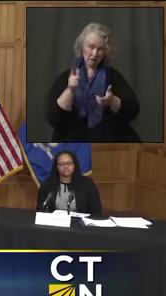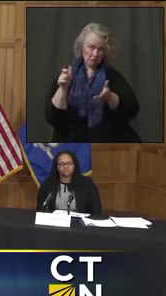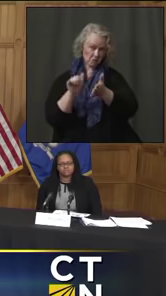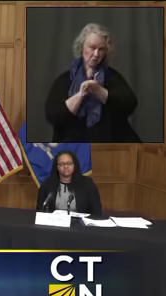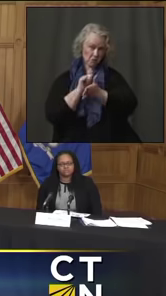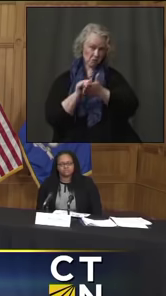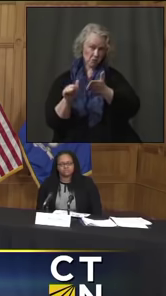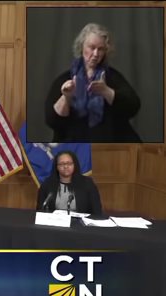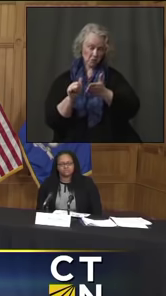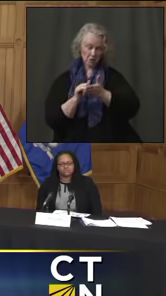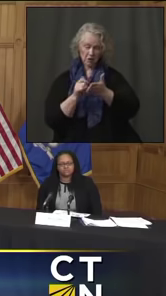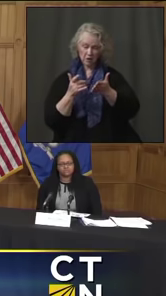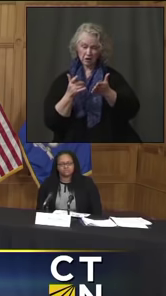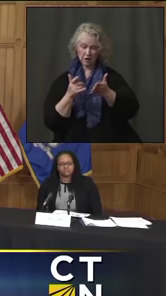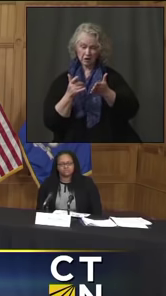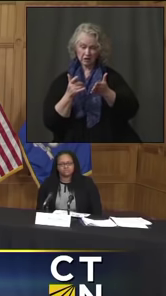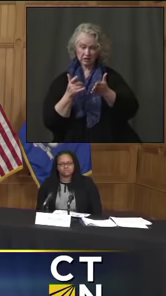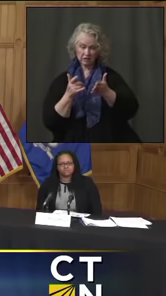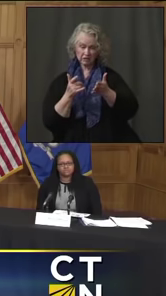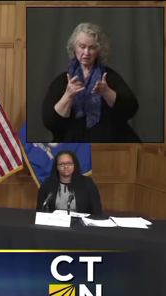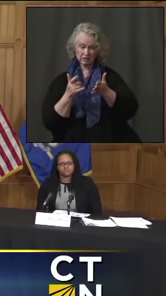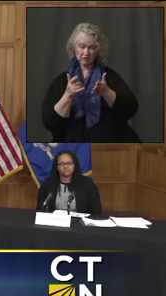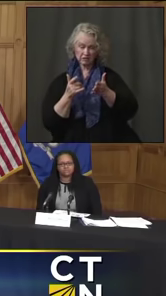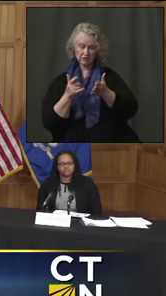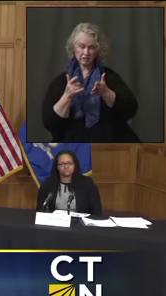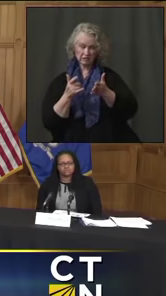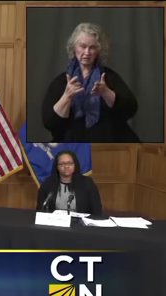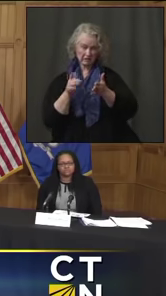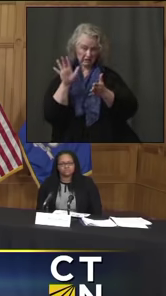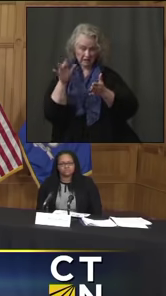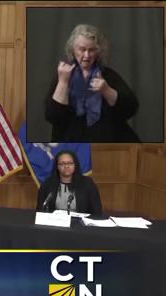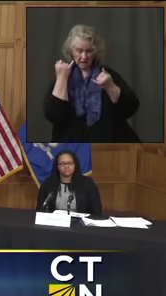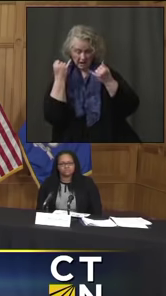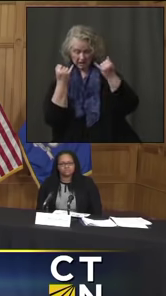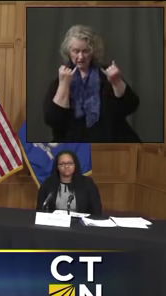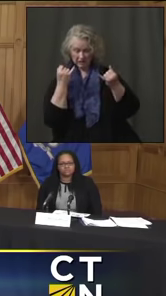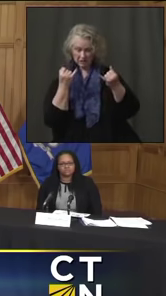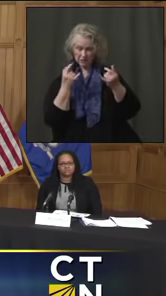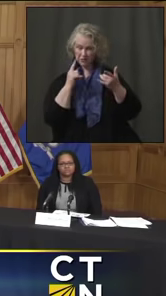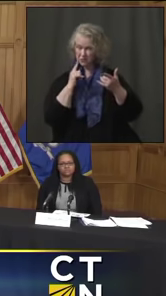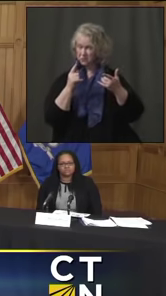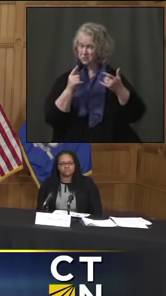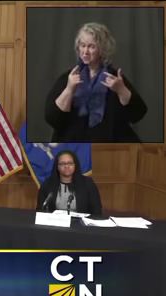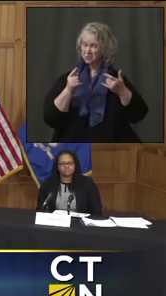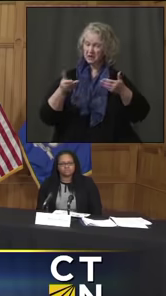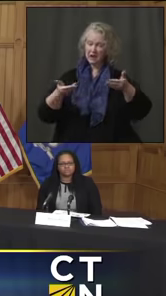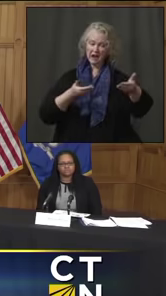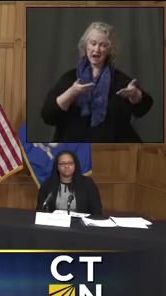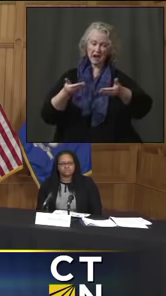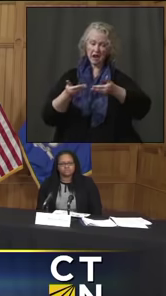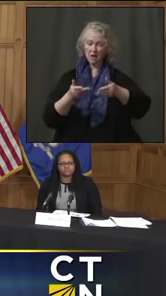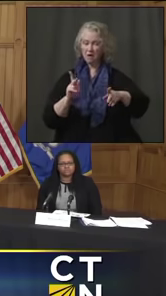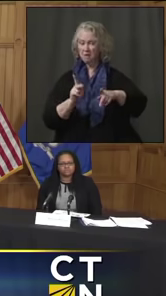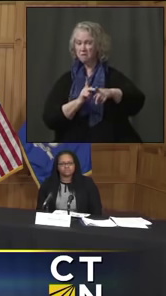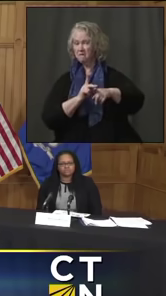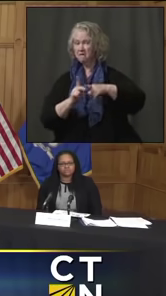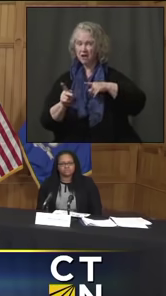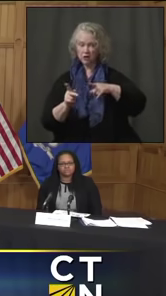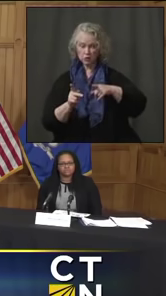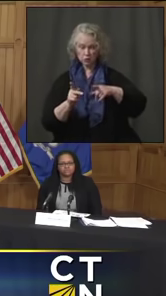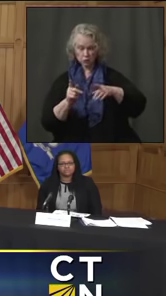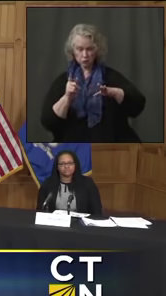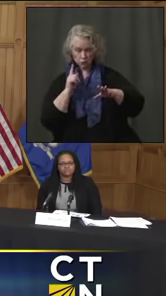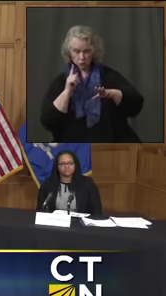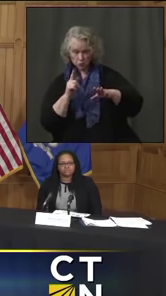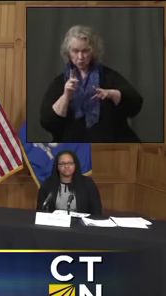the tracing and the strategy to hire professionals to find out if any other people is